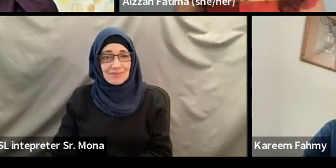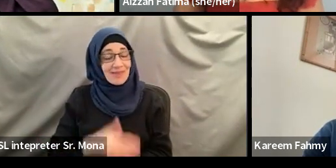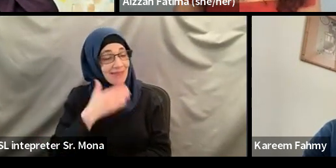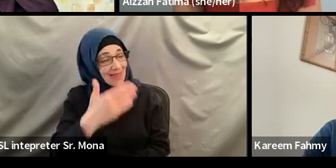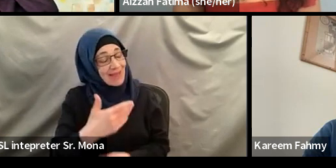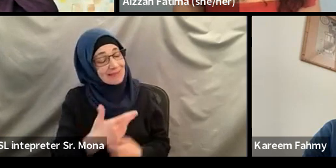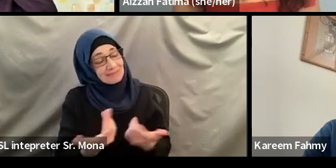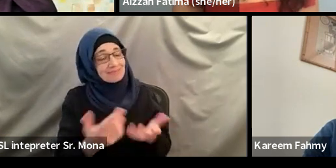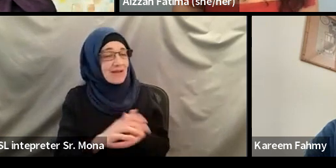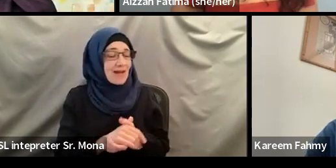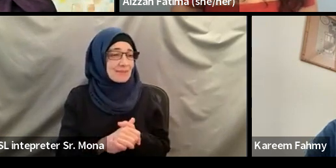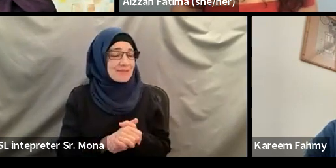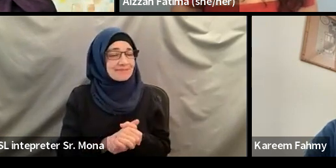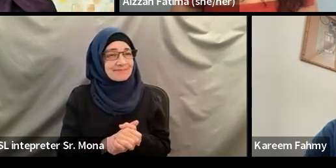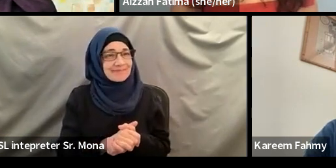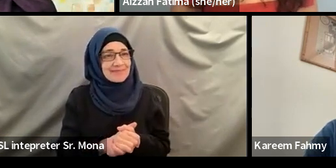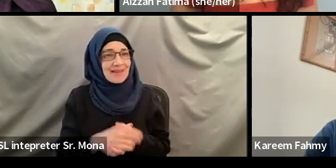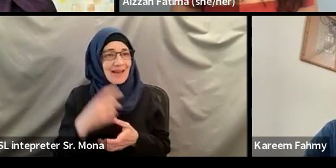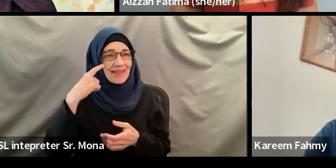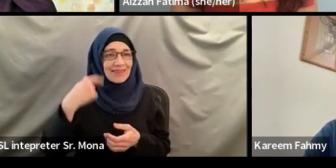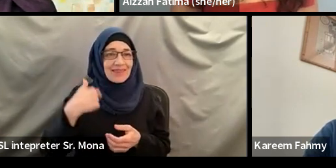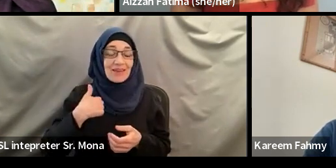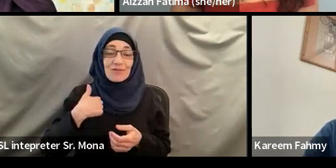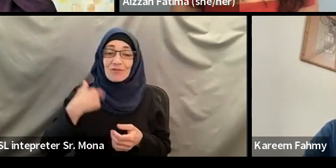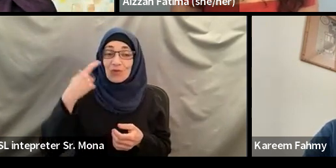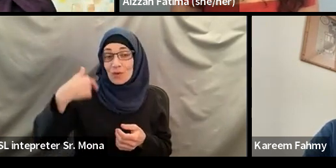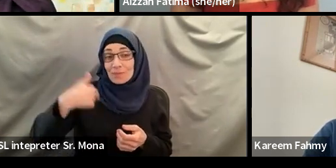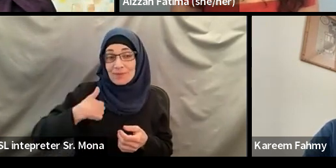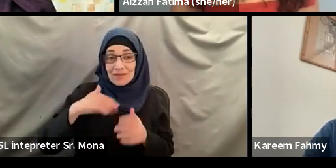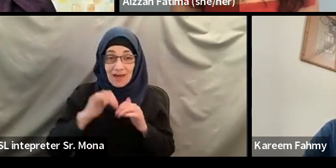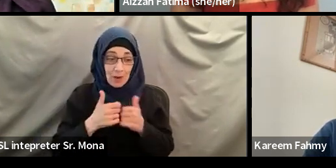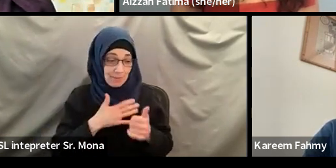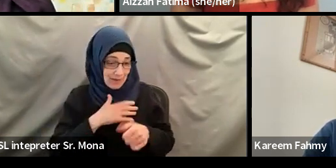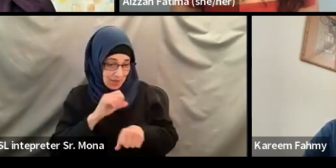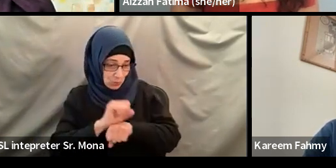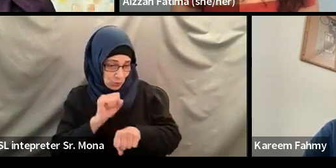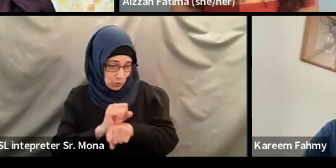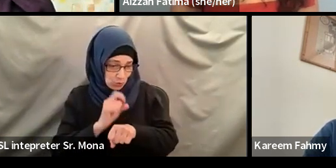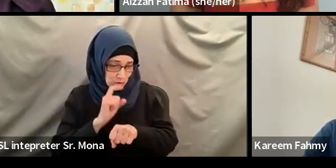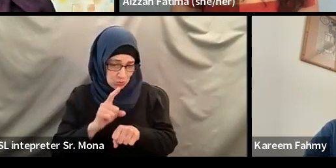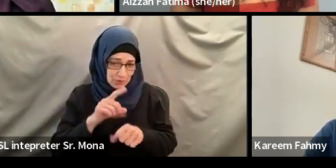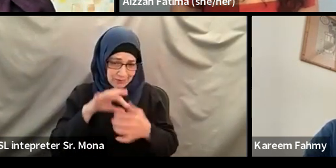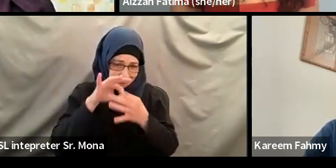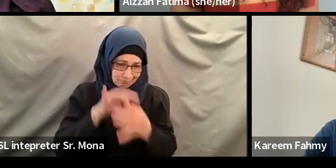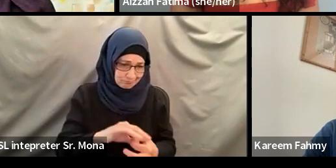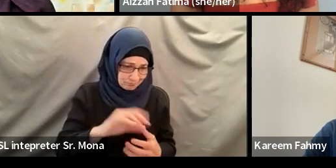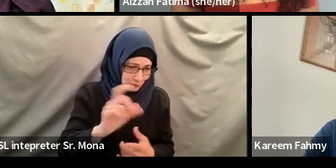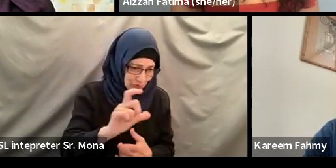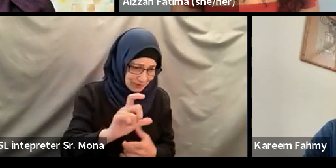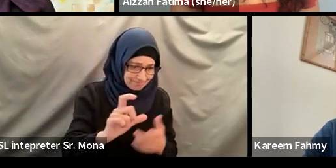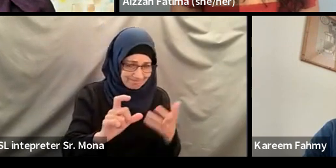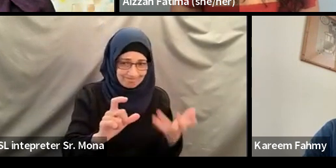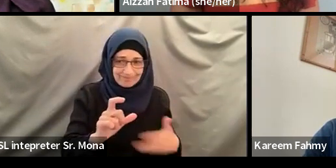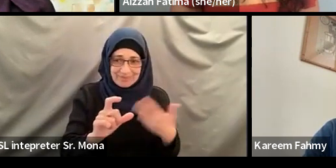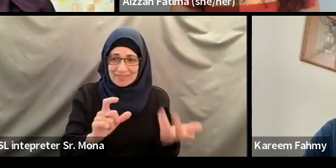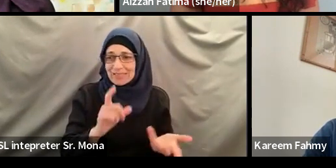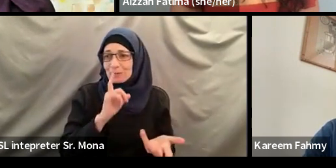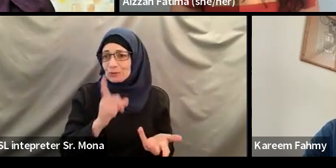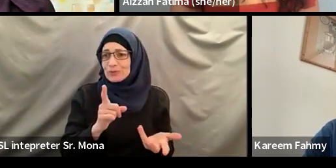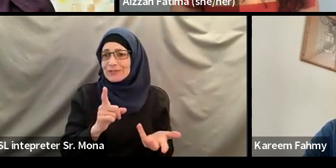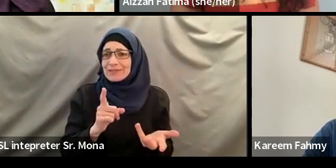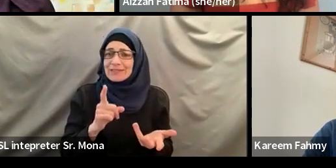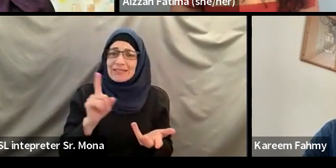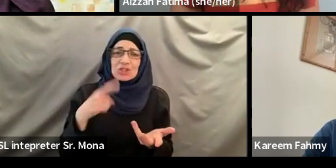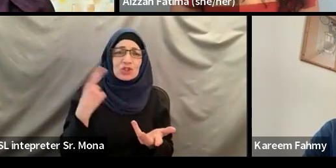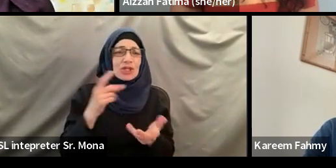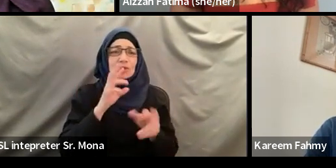I think for me, how my work is Muslim or isn't Muslim, it's really just a